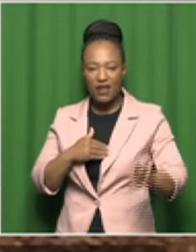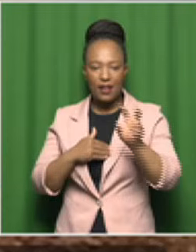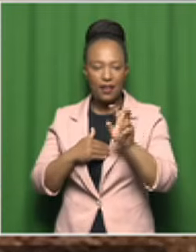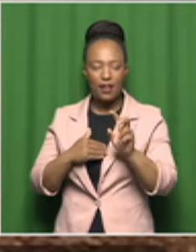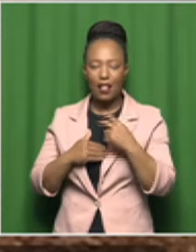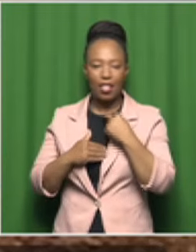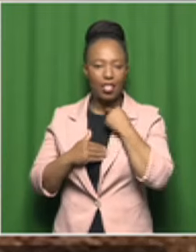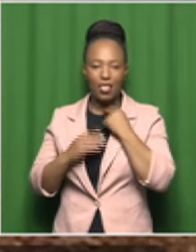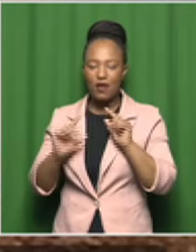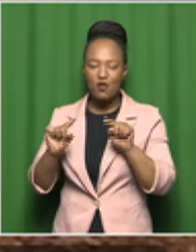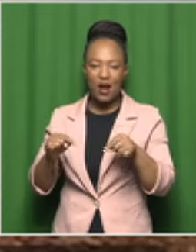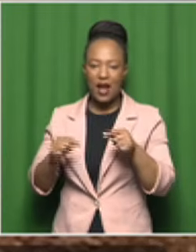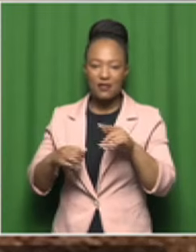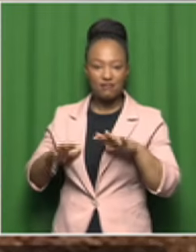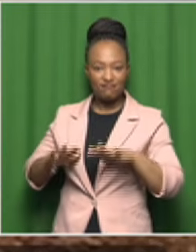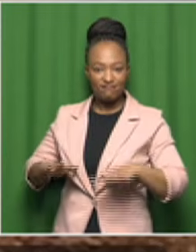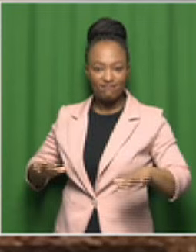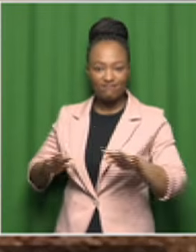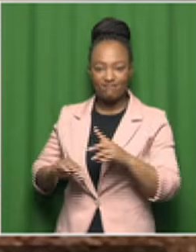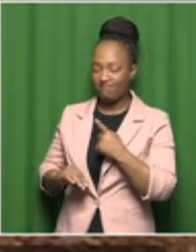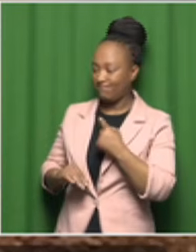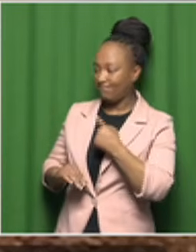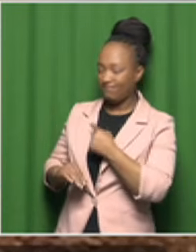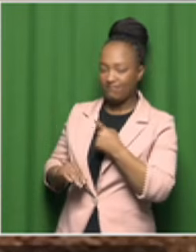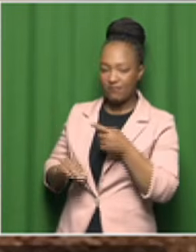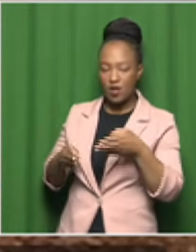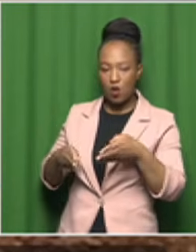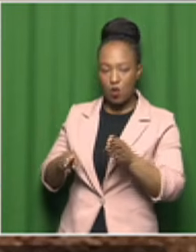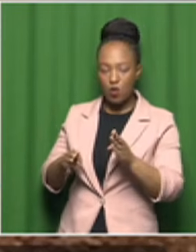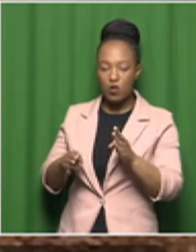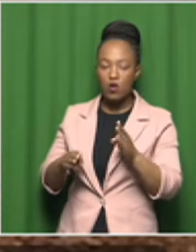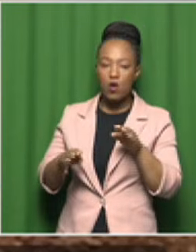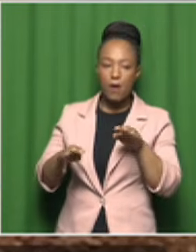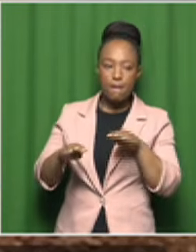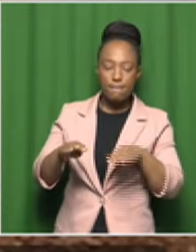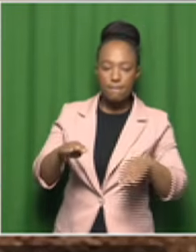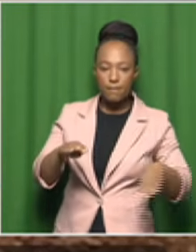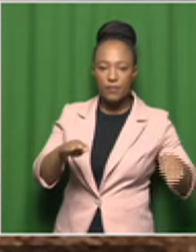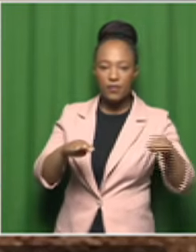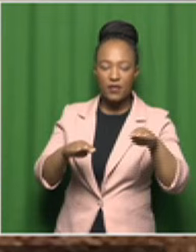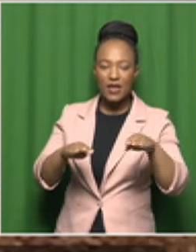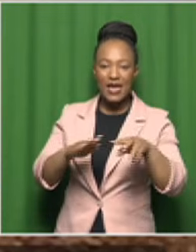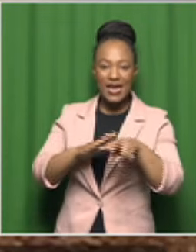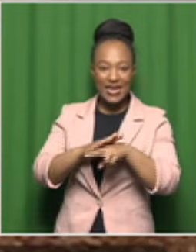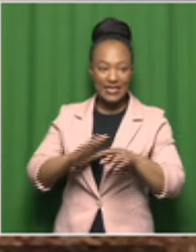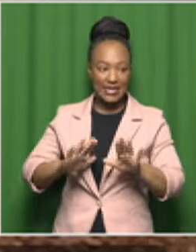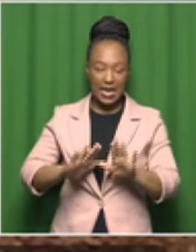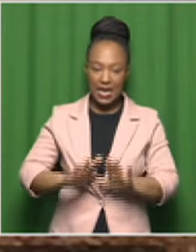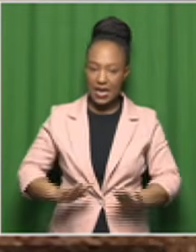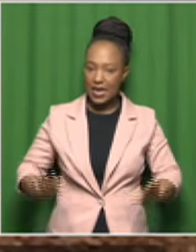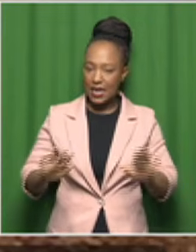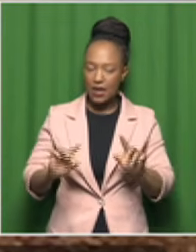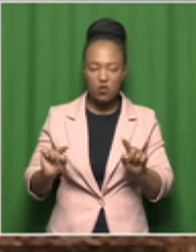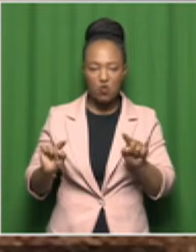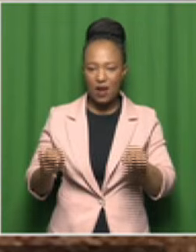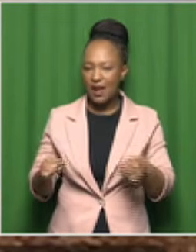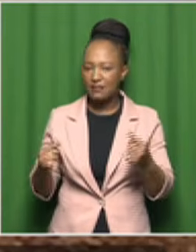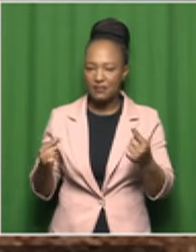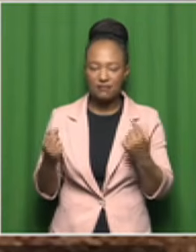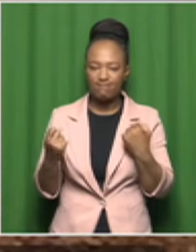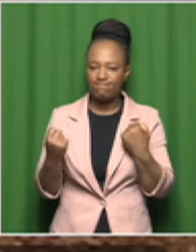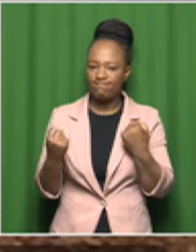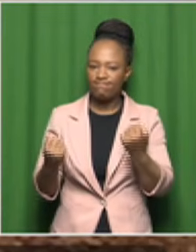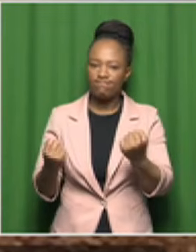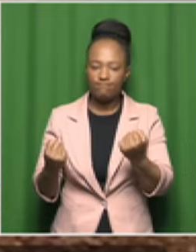this morning, particularly on those routes that link you either in or out of the Kokstad region. You're not going to be able to get through. If you do set off, you'll just